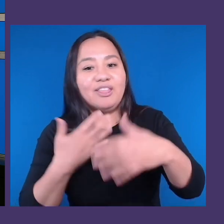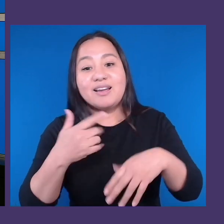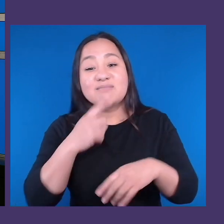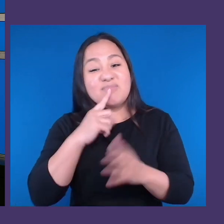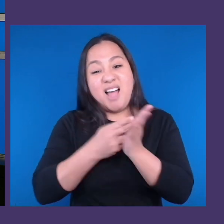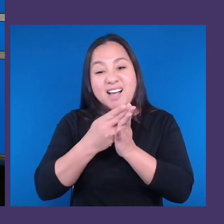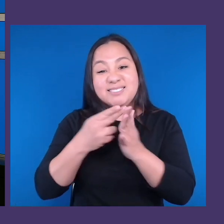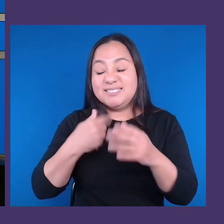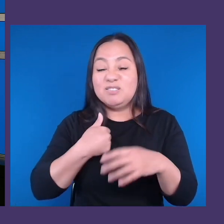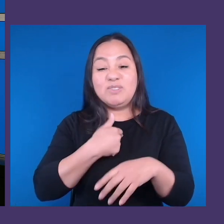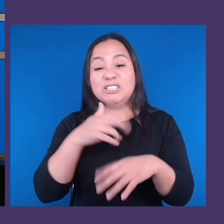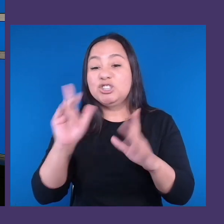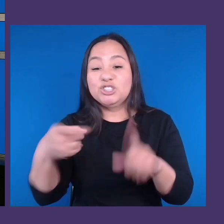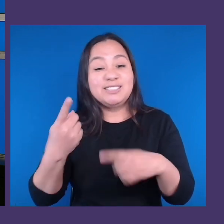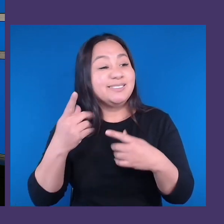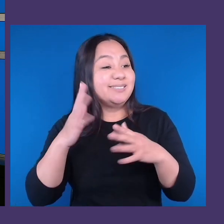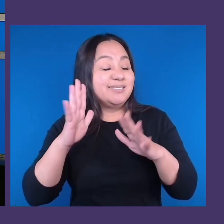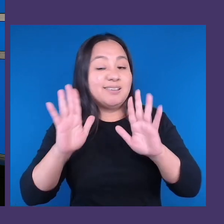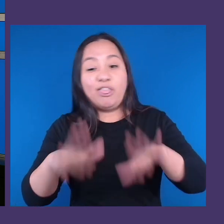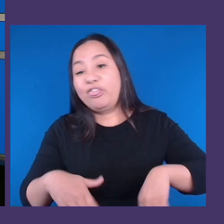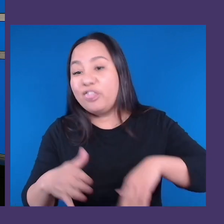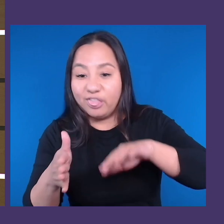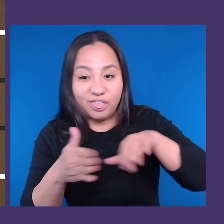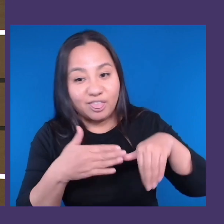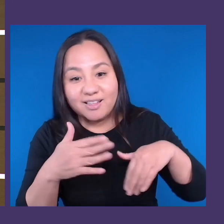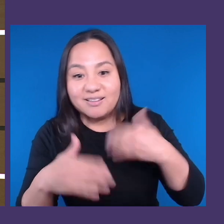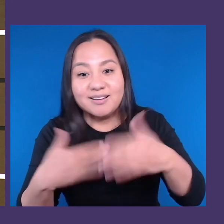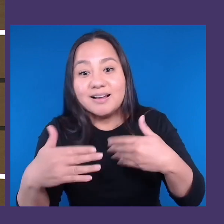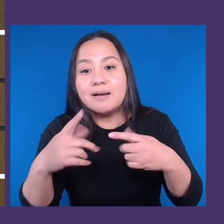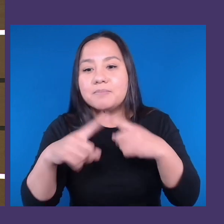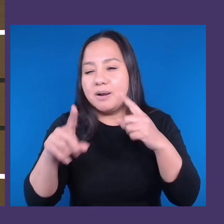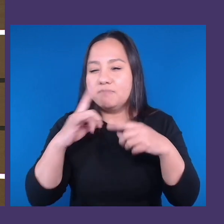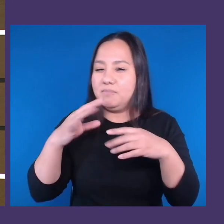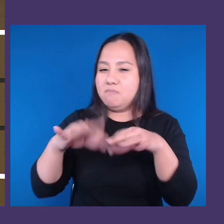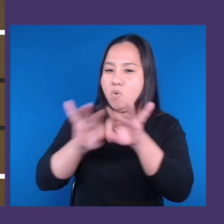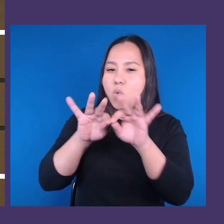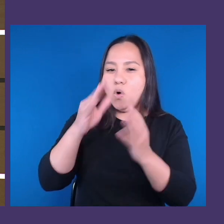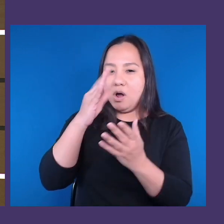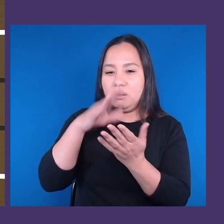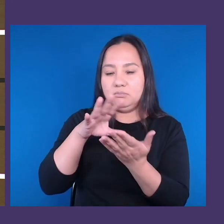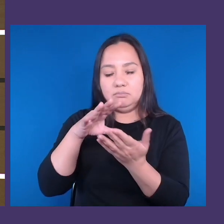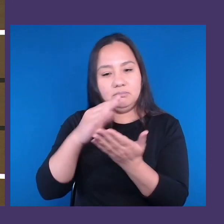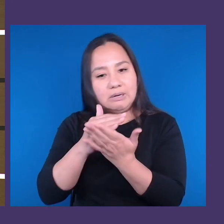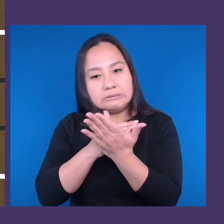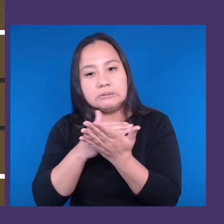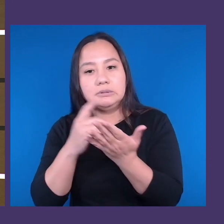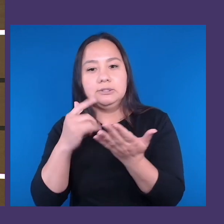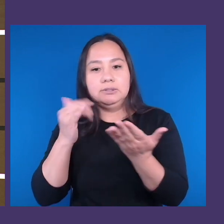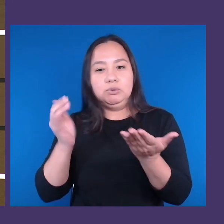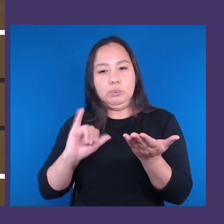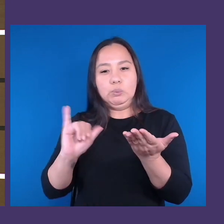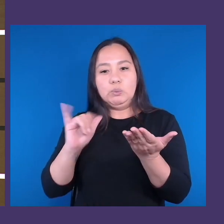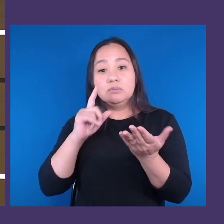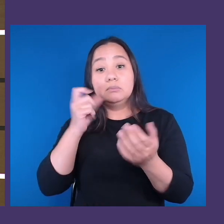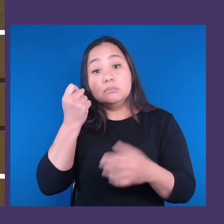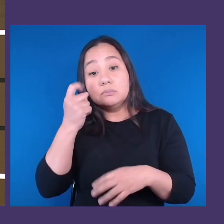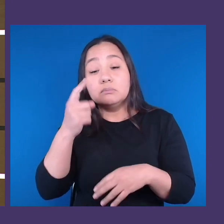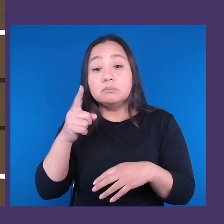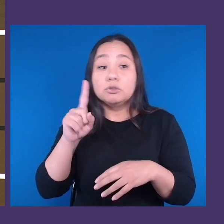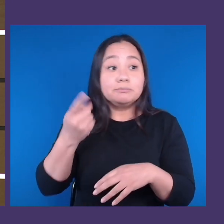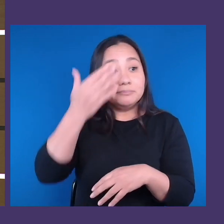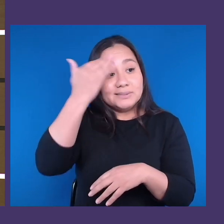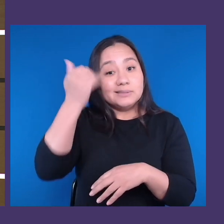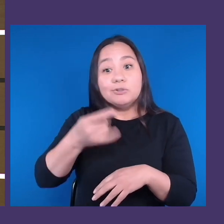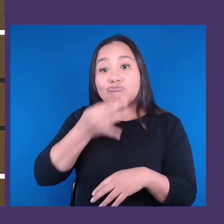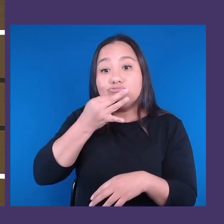there's an important lesson there too. Just because you're good at something, you can't count on yourself to be good. You won't be